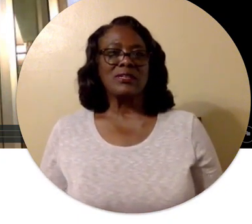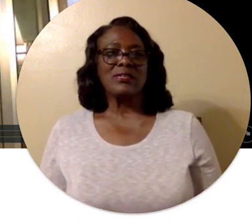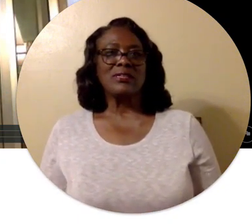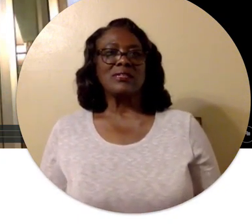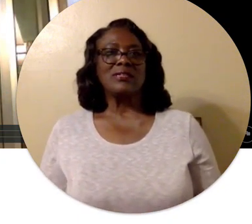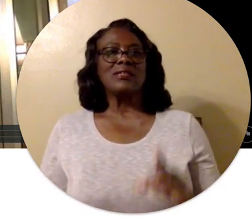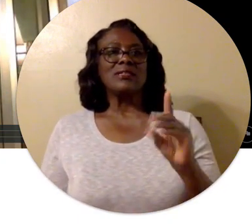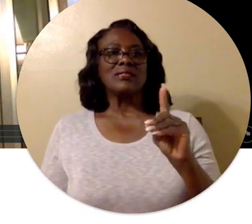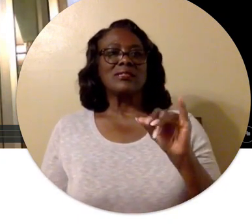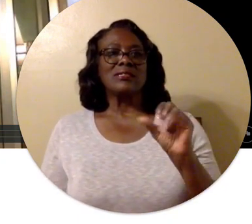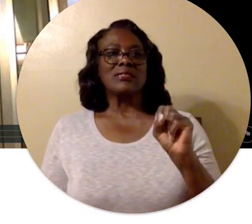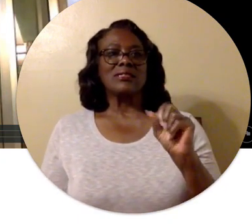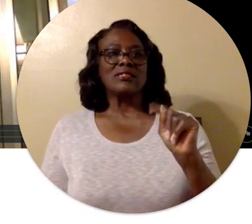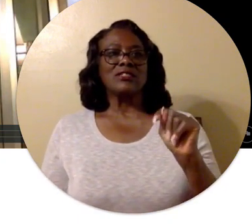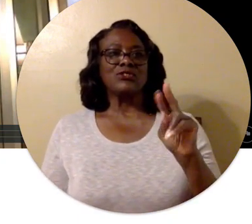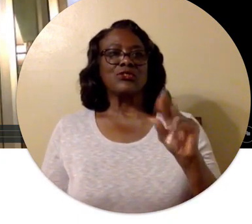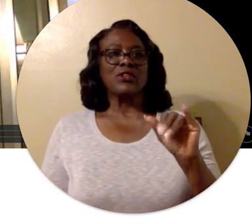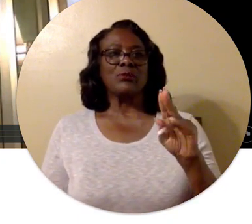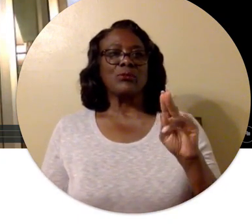going.